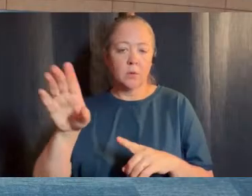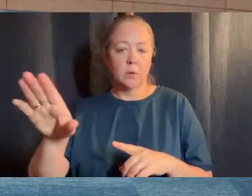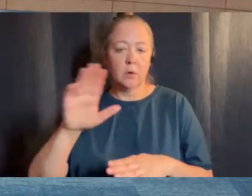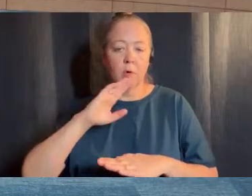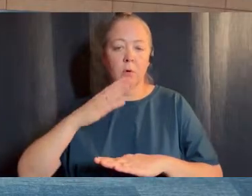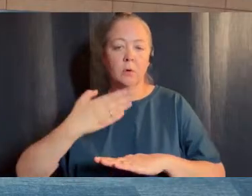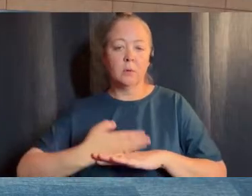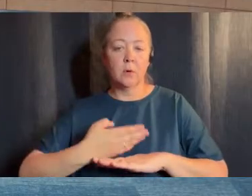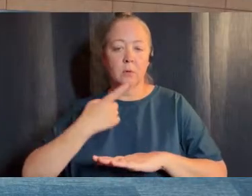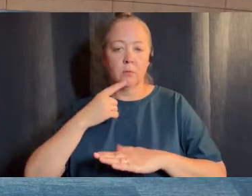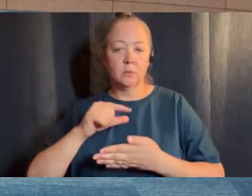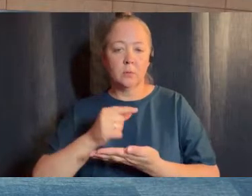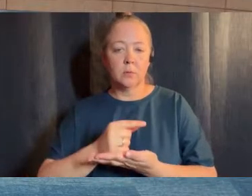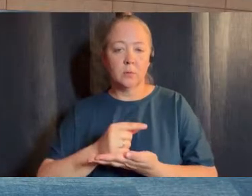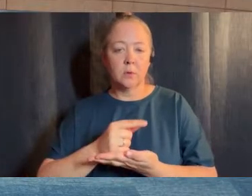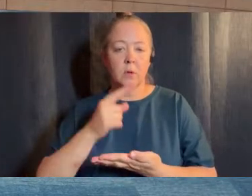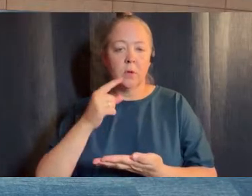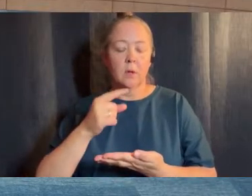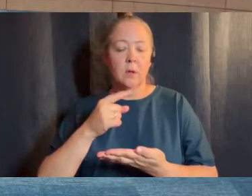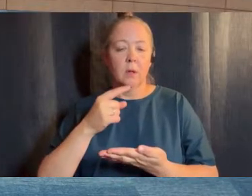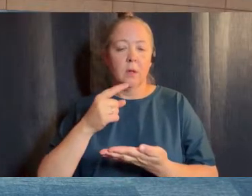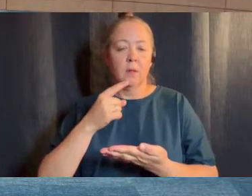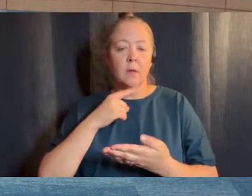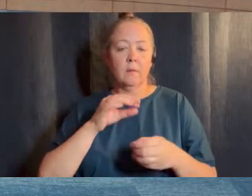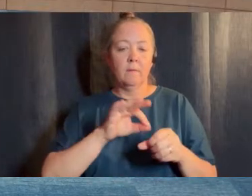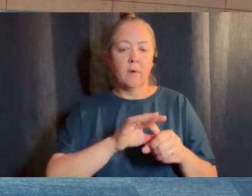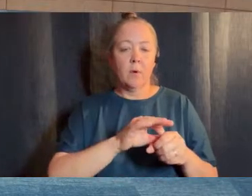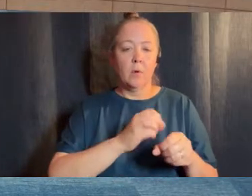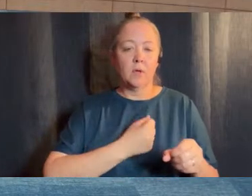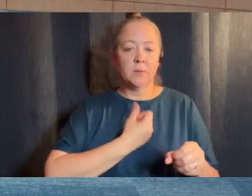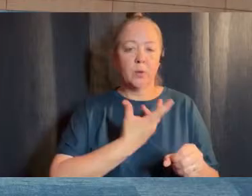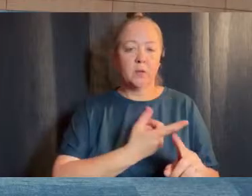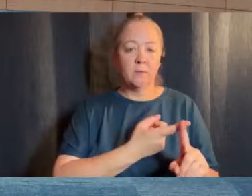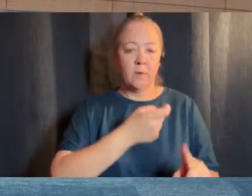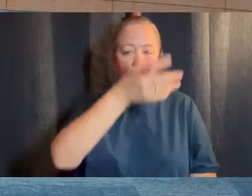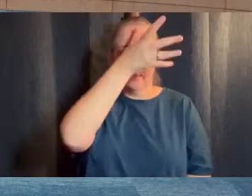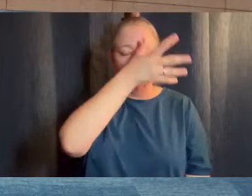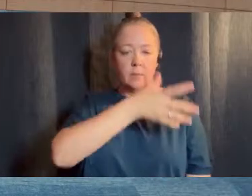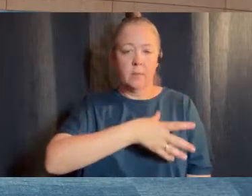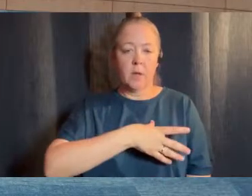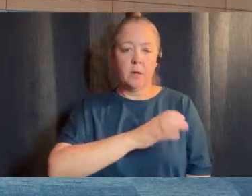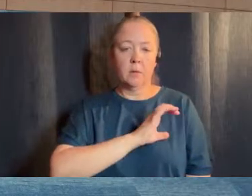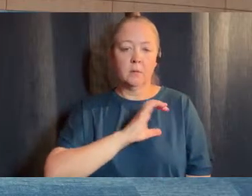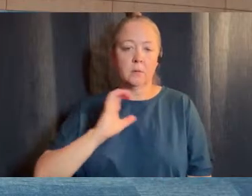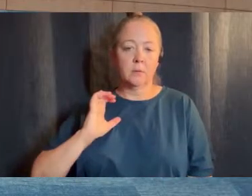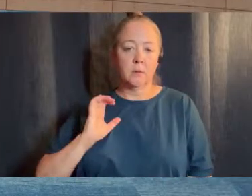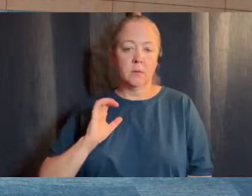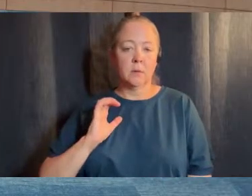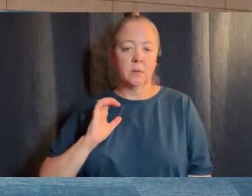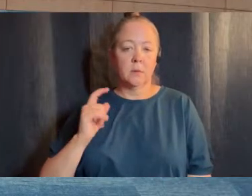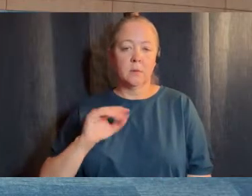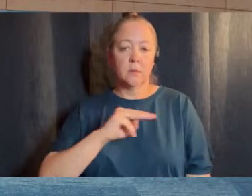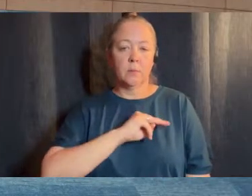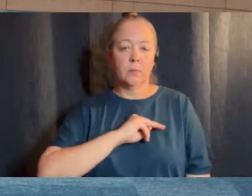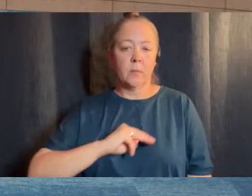registered by male members of the council and upheld by the mayor is one that